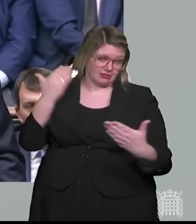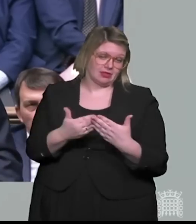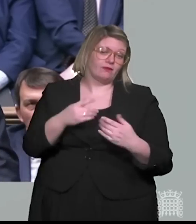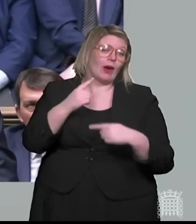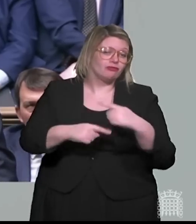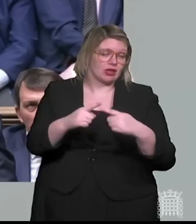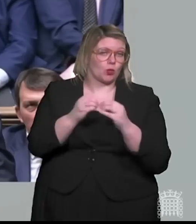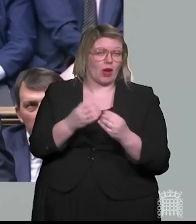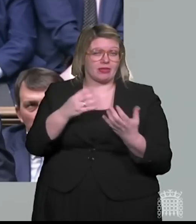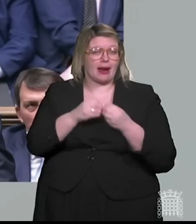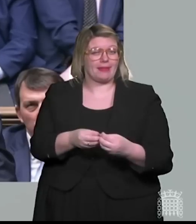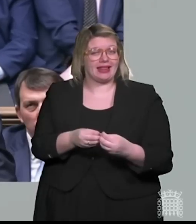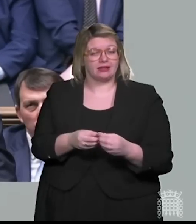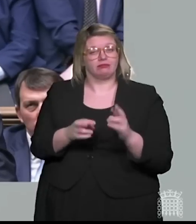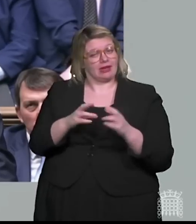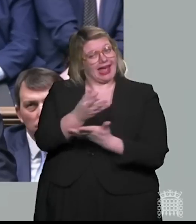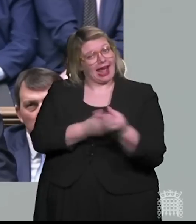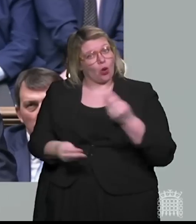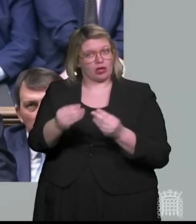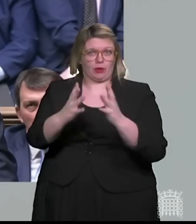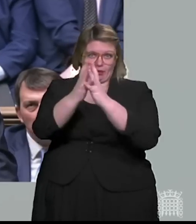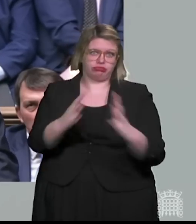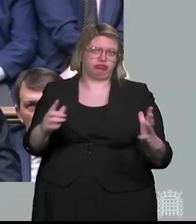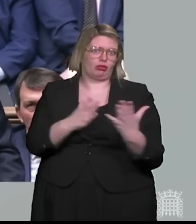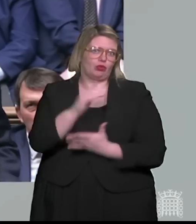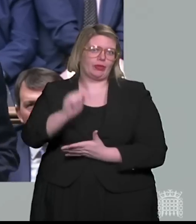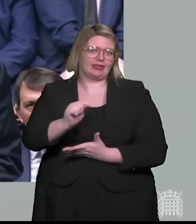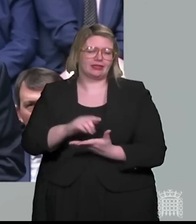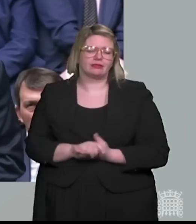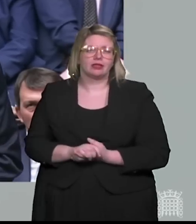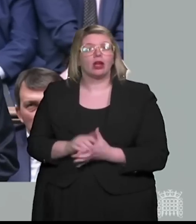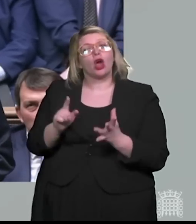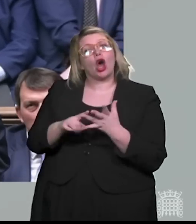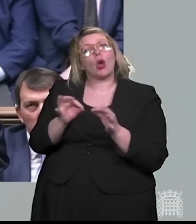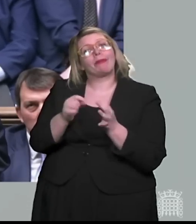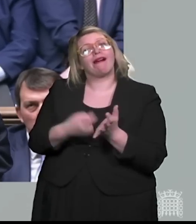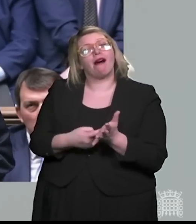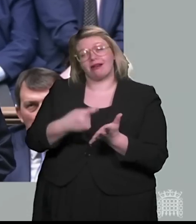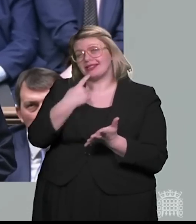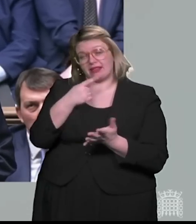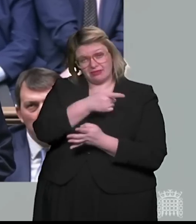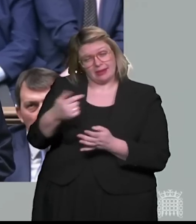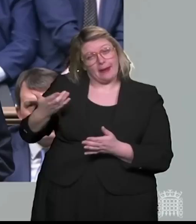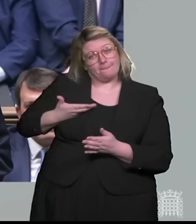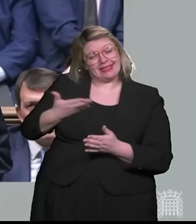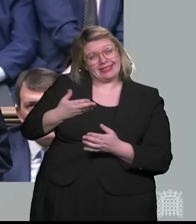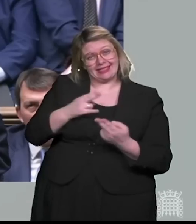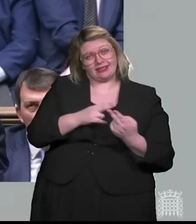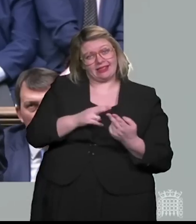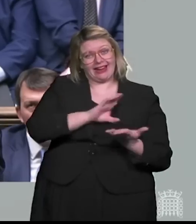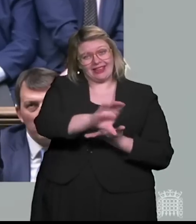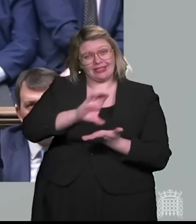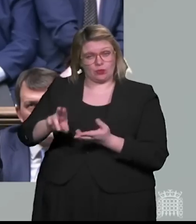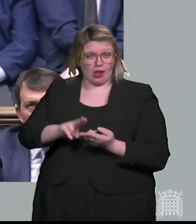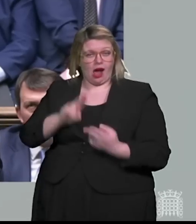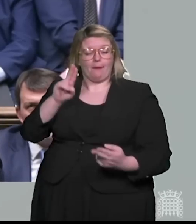place. And its impact on the economy will be huge. The OBR says it will increase in business investment by